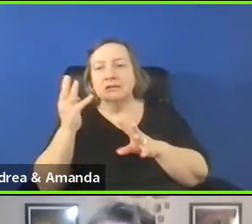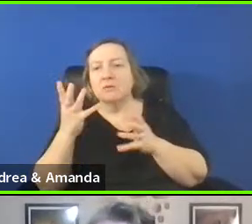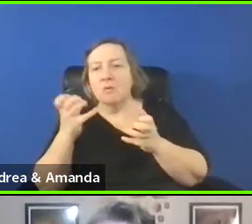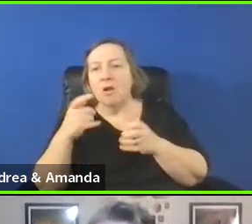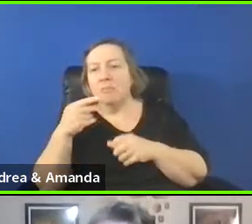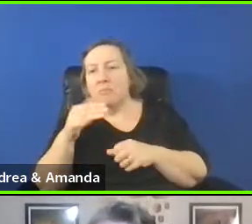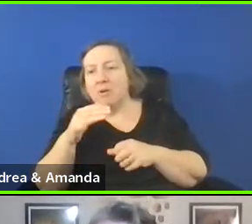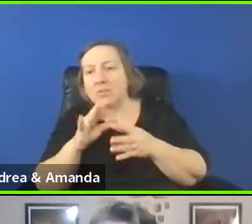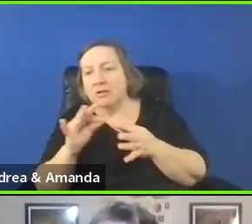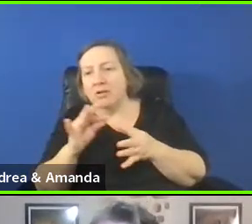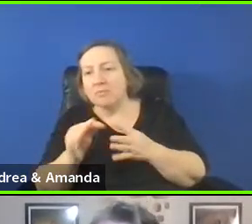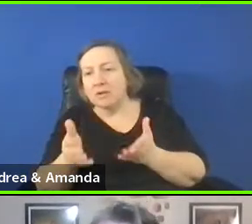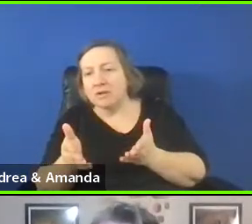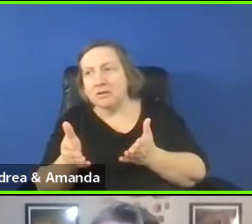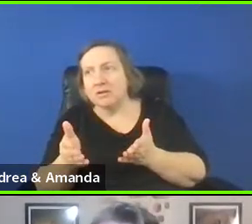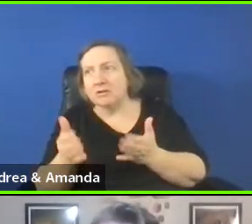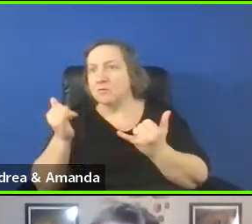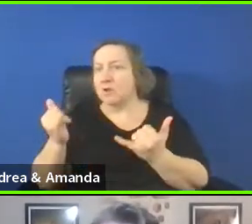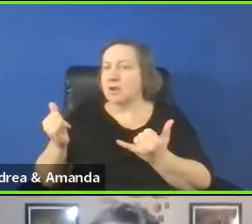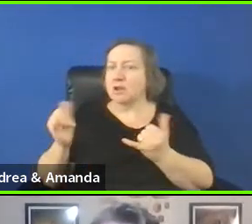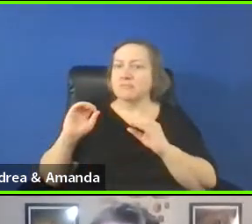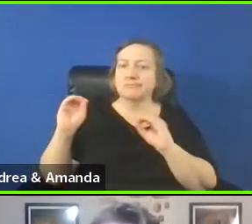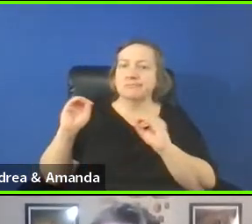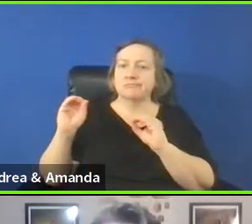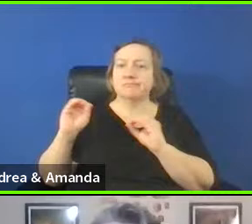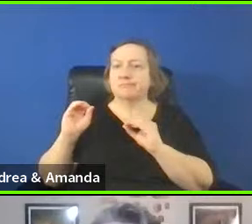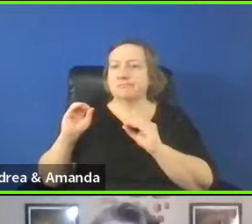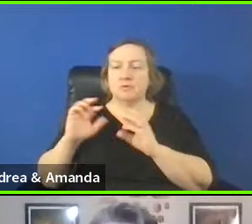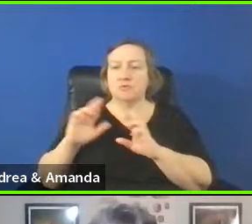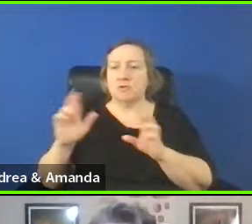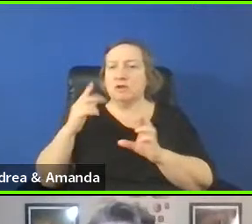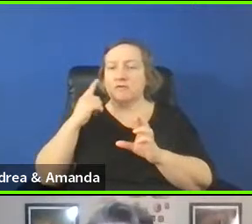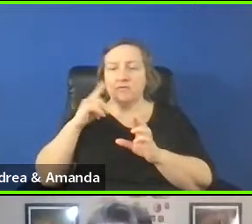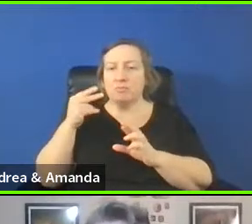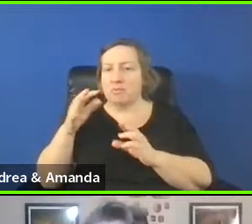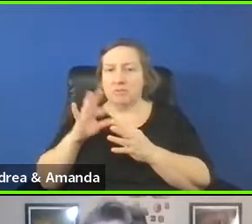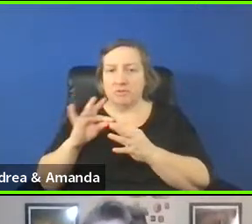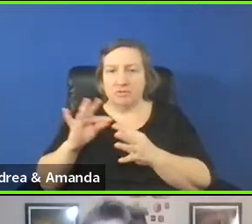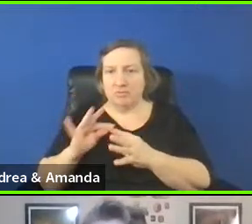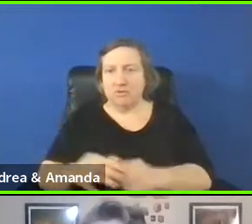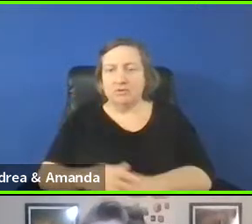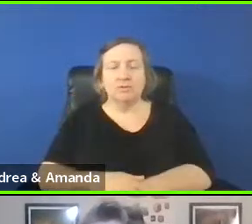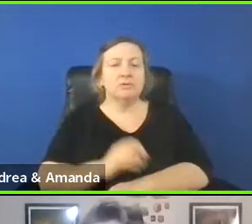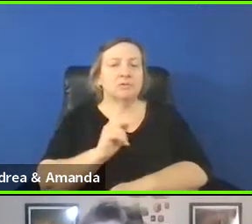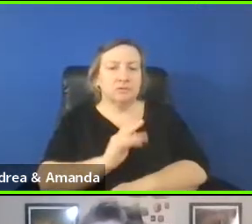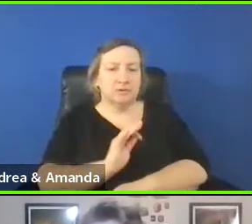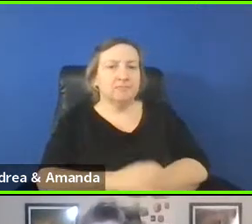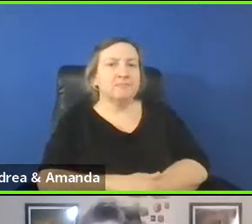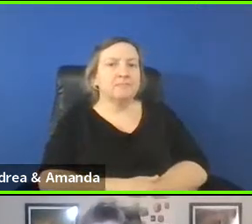comment? Right now, we don't have anyone in the queue for public comment. Okay.